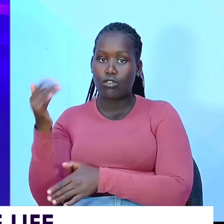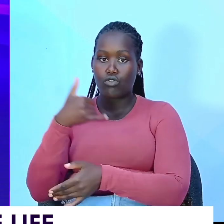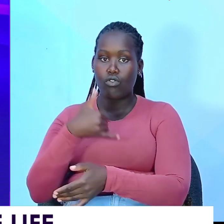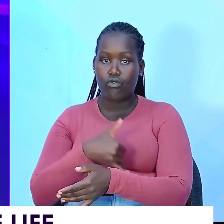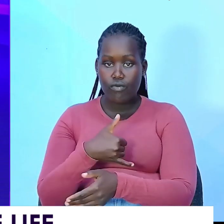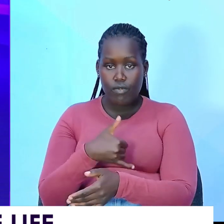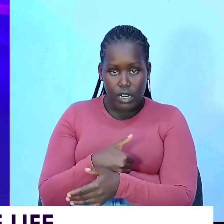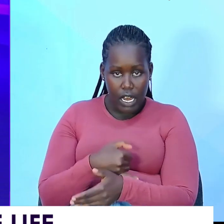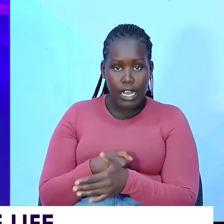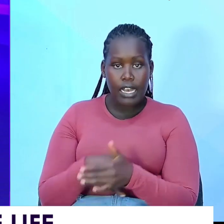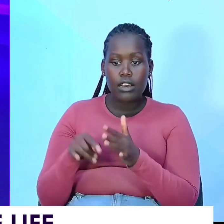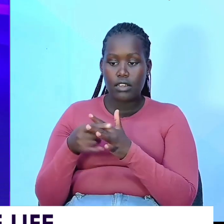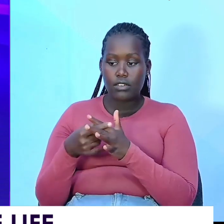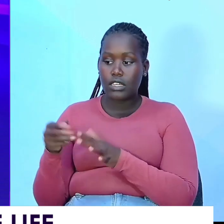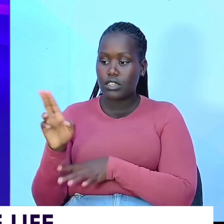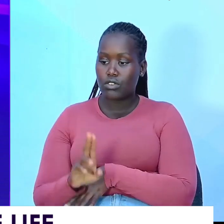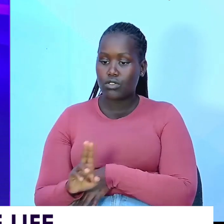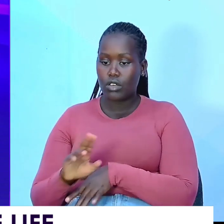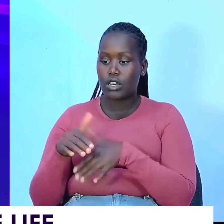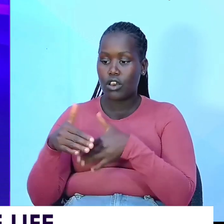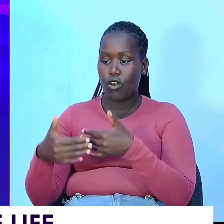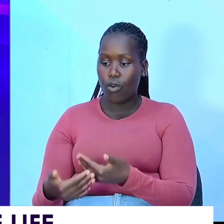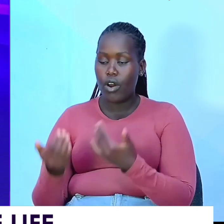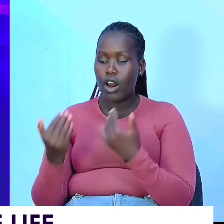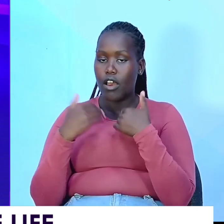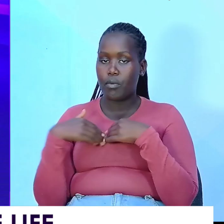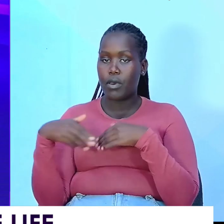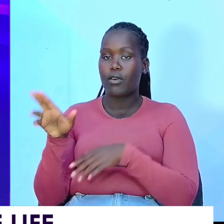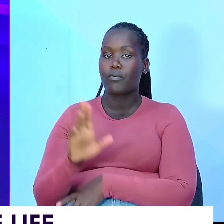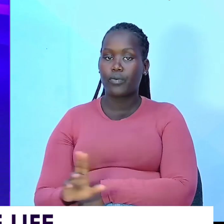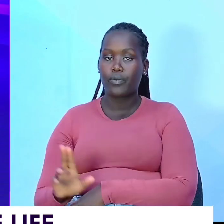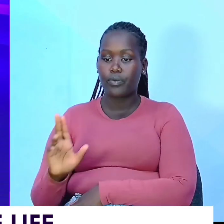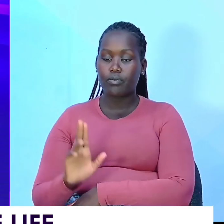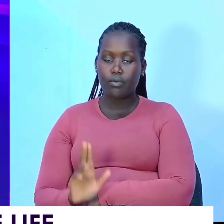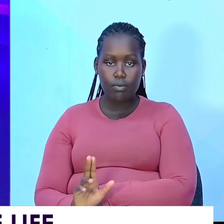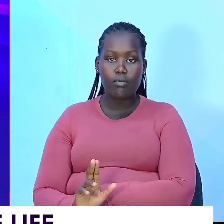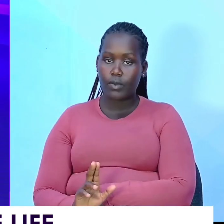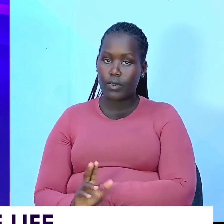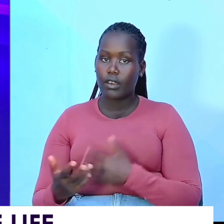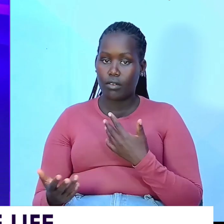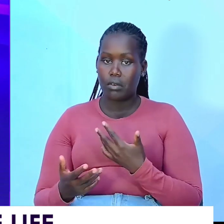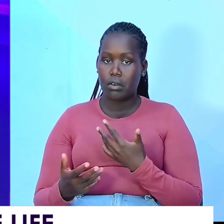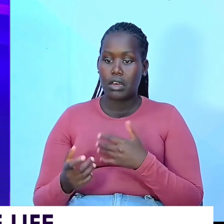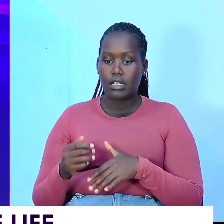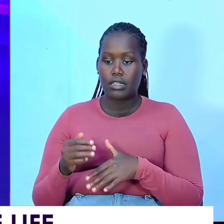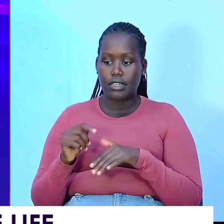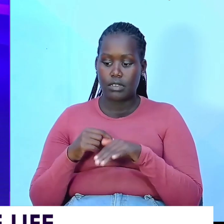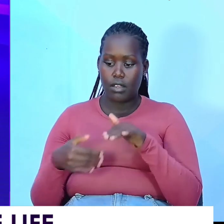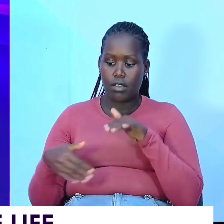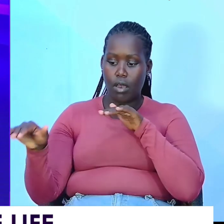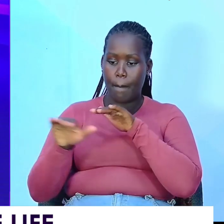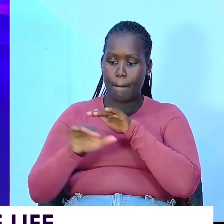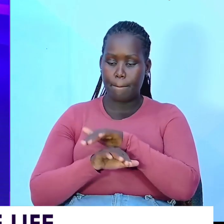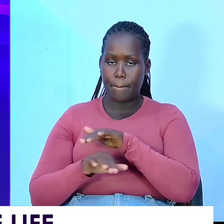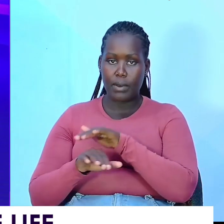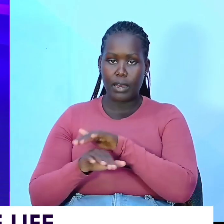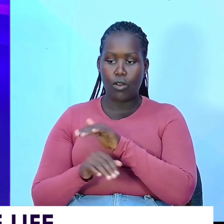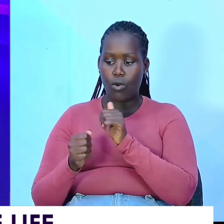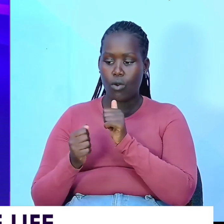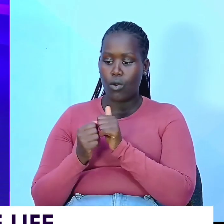or abusing it or using it while they were below 18. Maybe they were 13, 14,